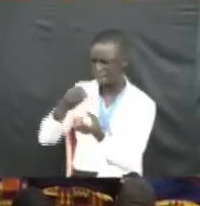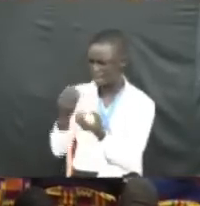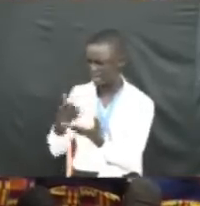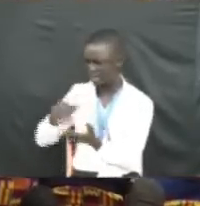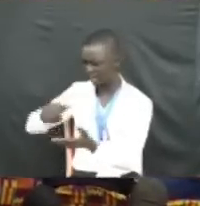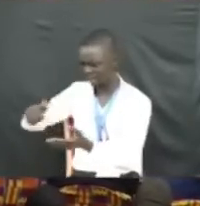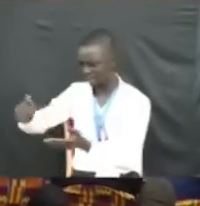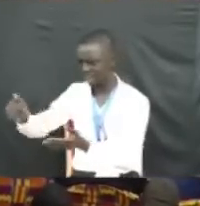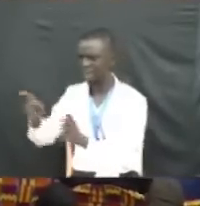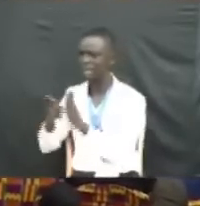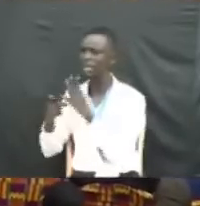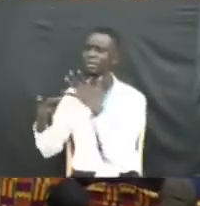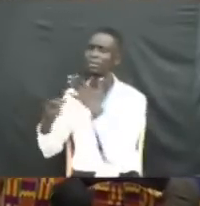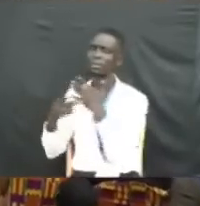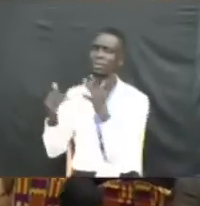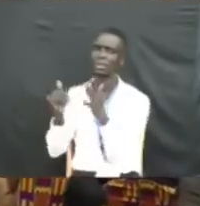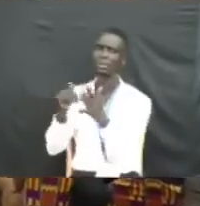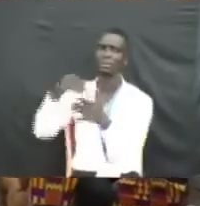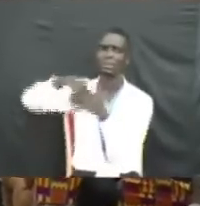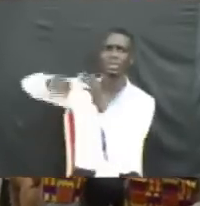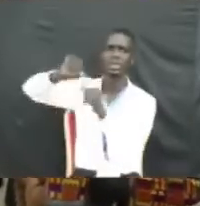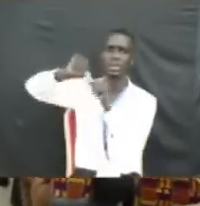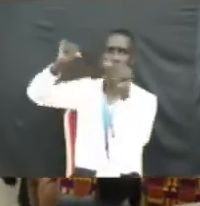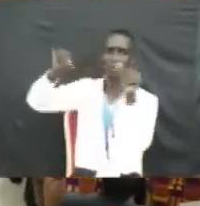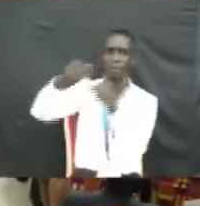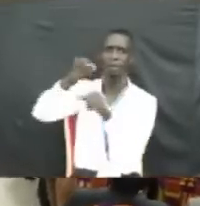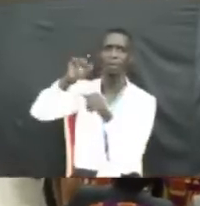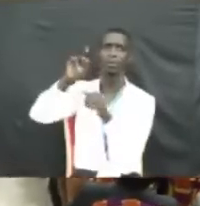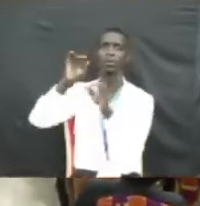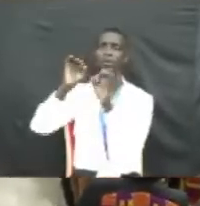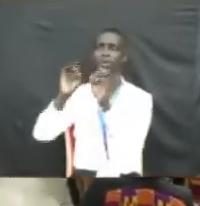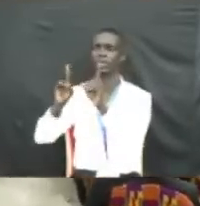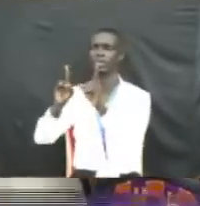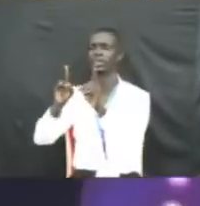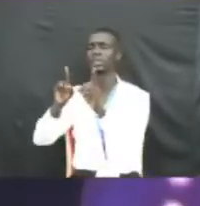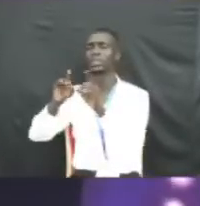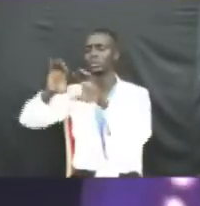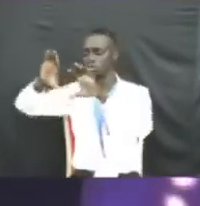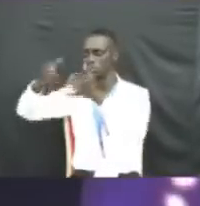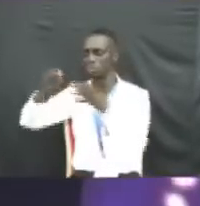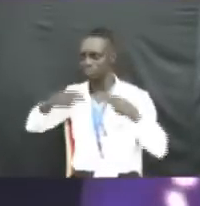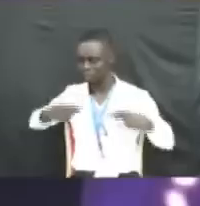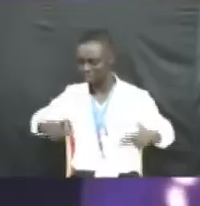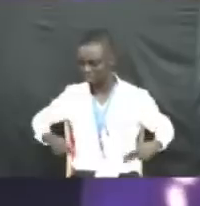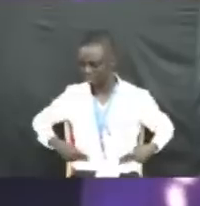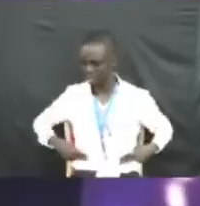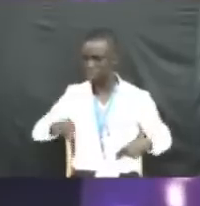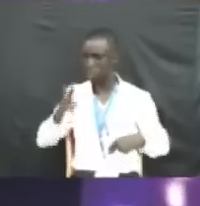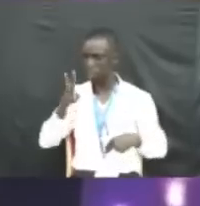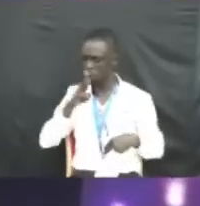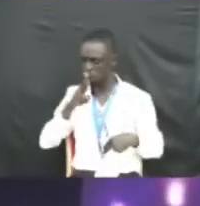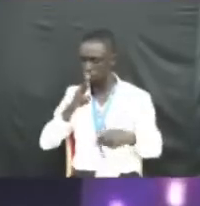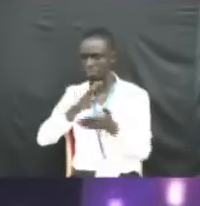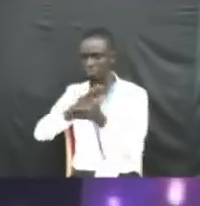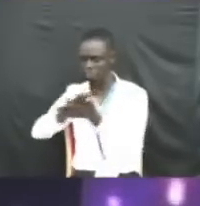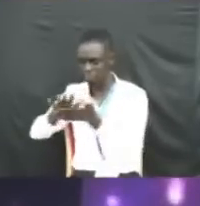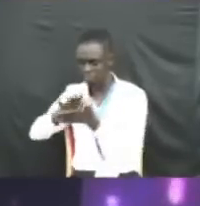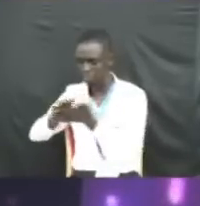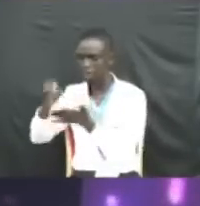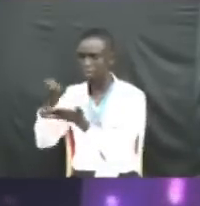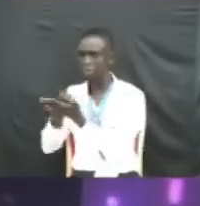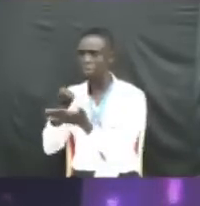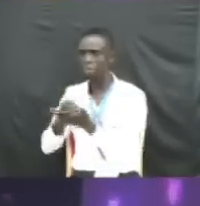programs in the areas of education, community health care, water and sanitation, economic